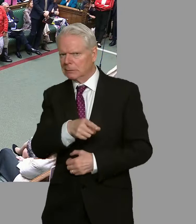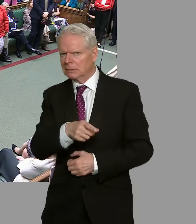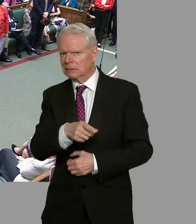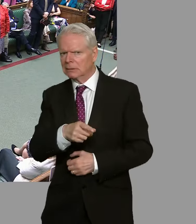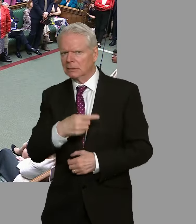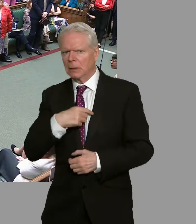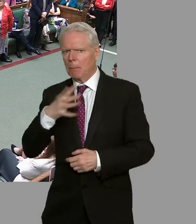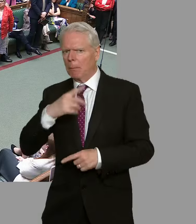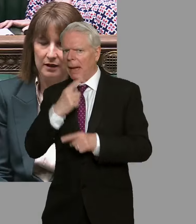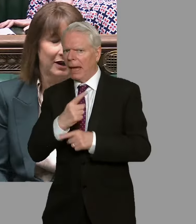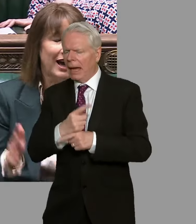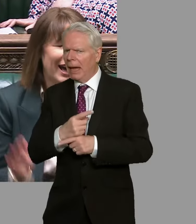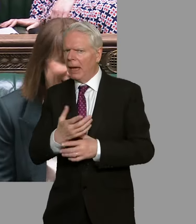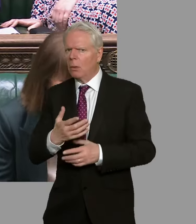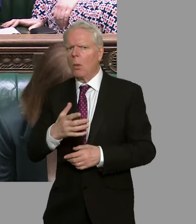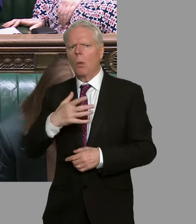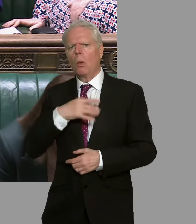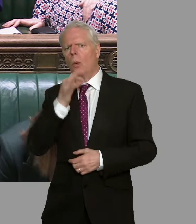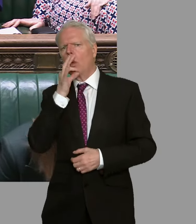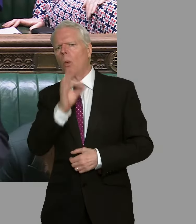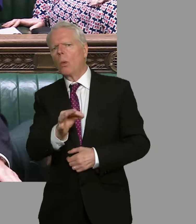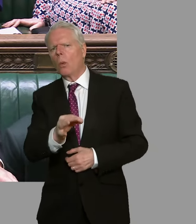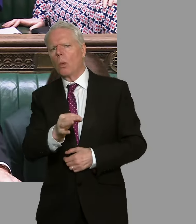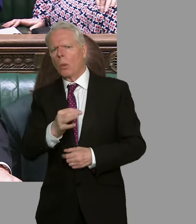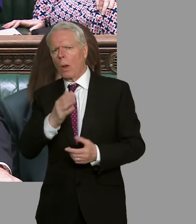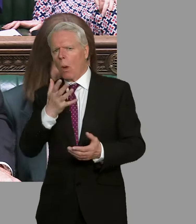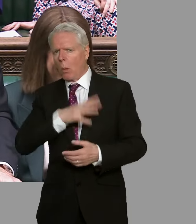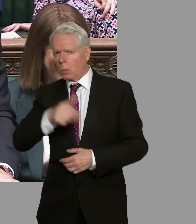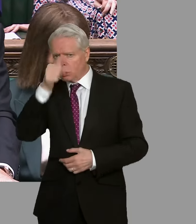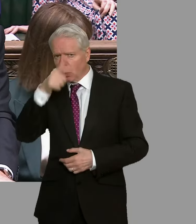Yes, the belief that she talks rubbish.